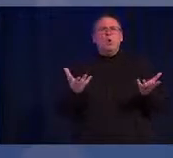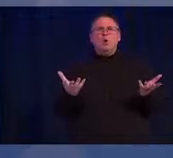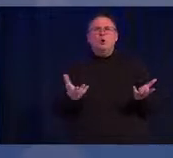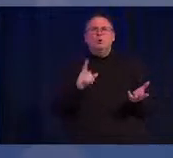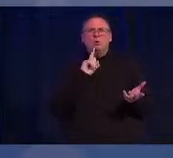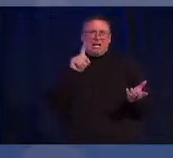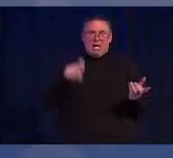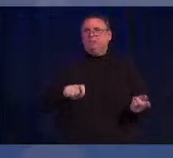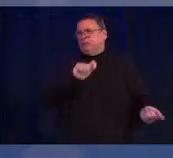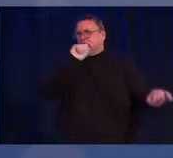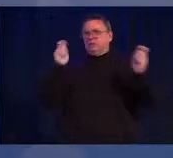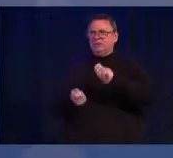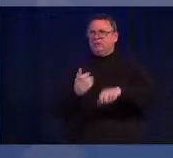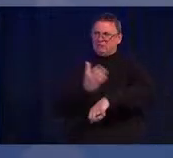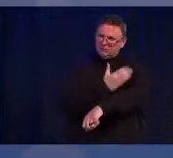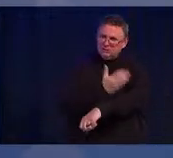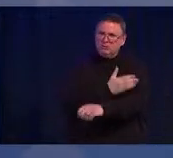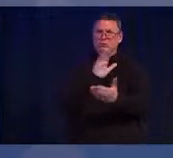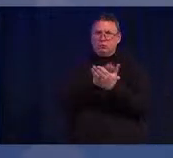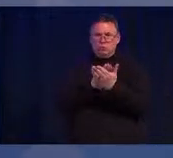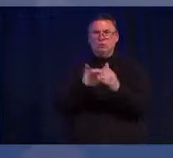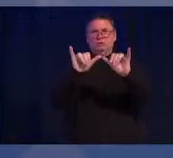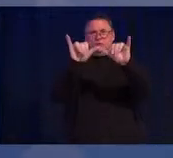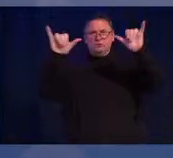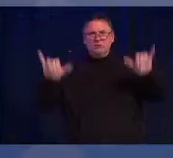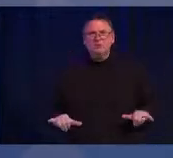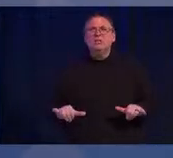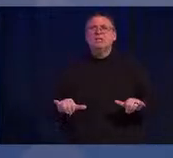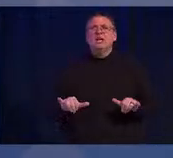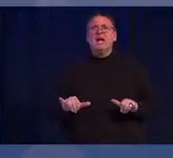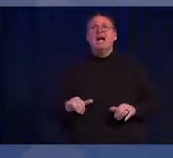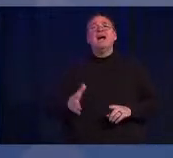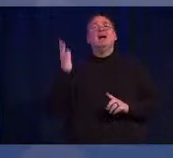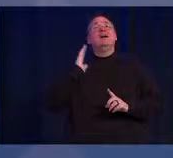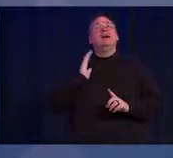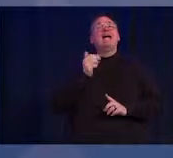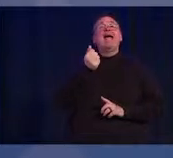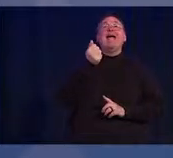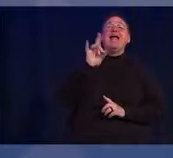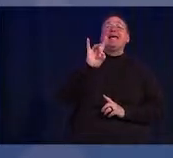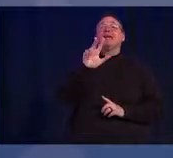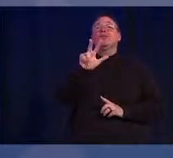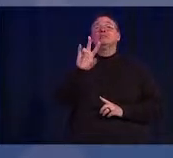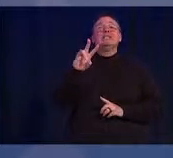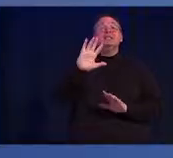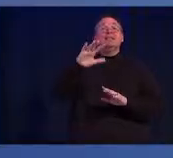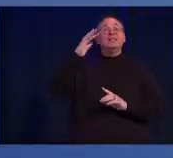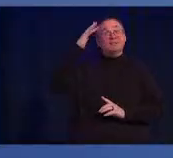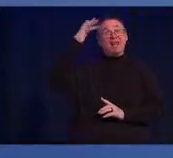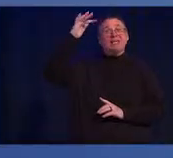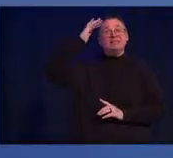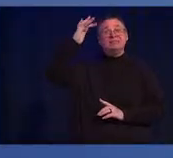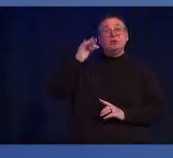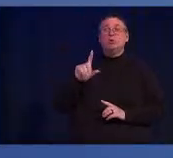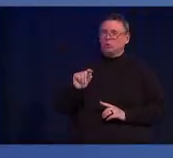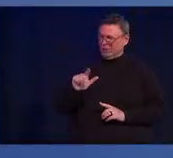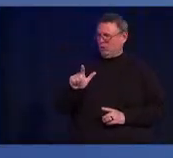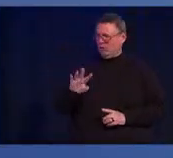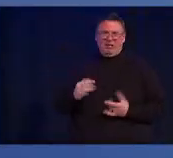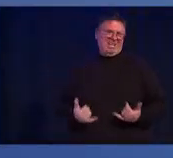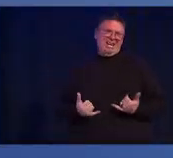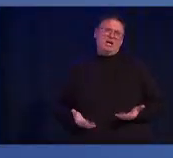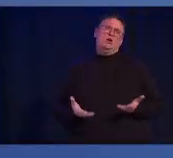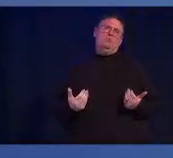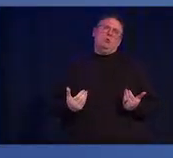common school philosophy was great in 1837, but this is 2024. Thank you. Ms. McCormick?